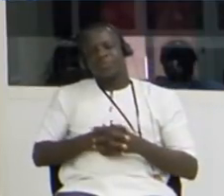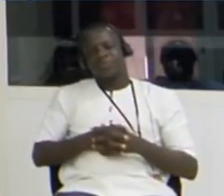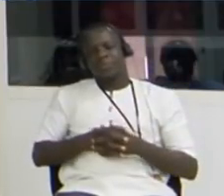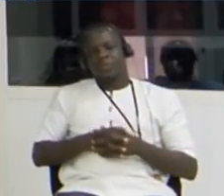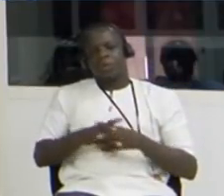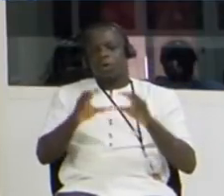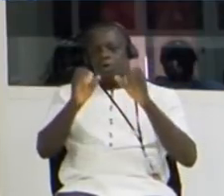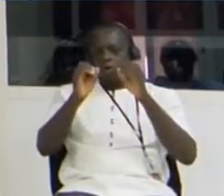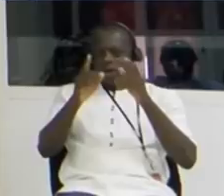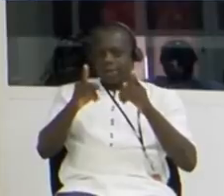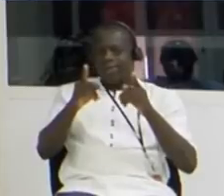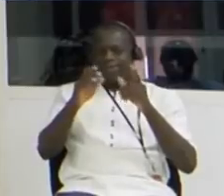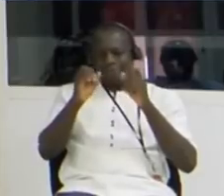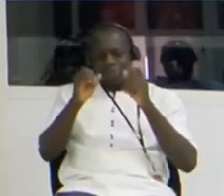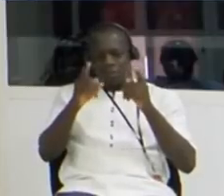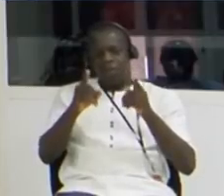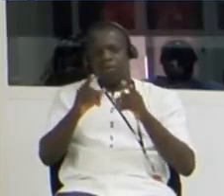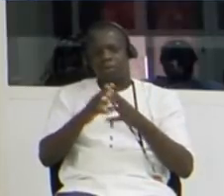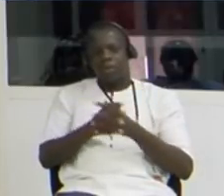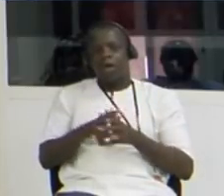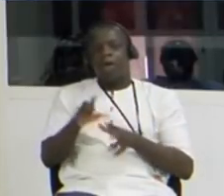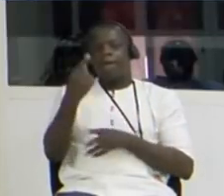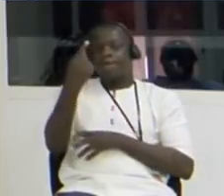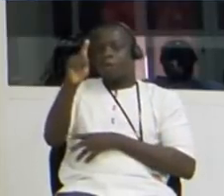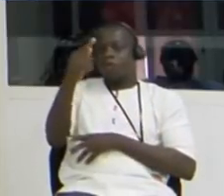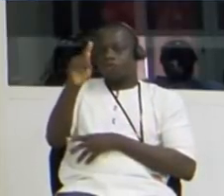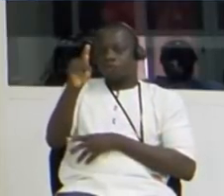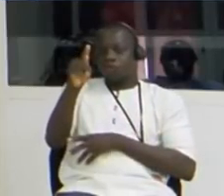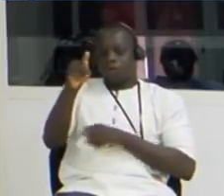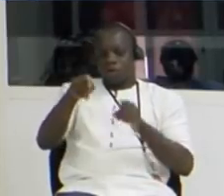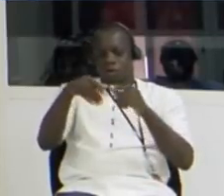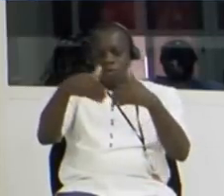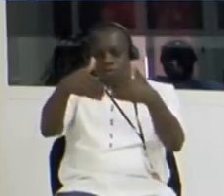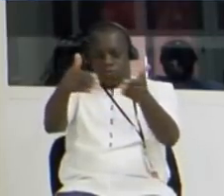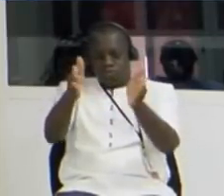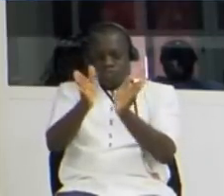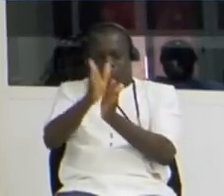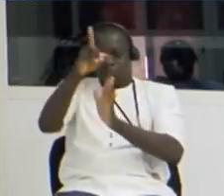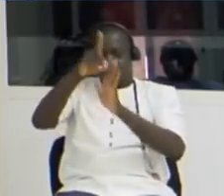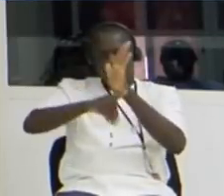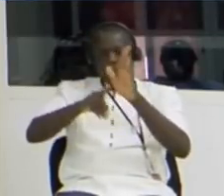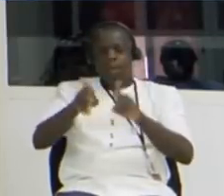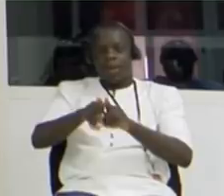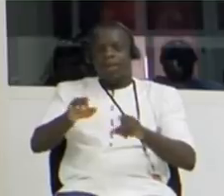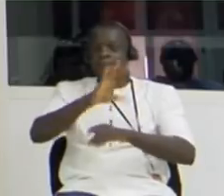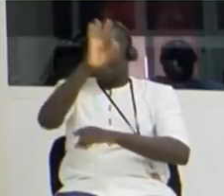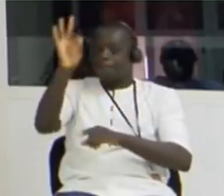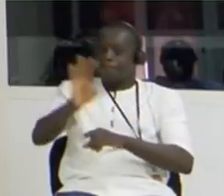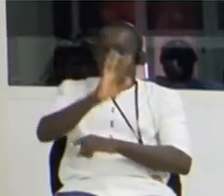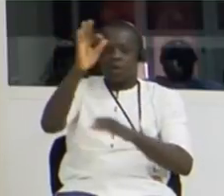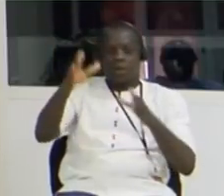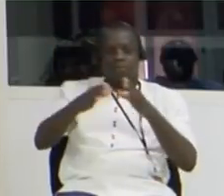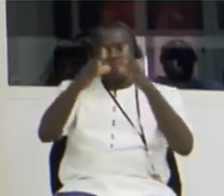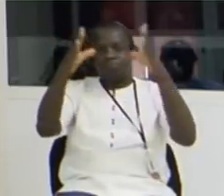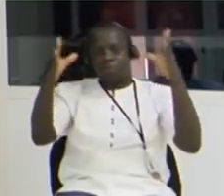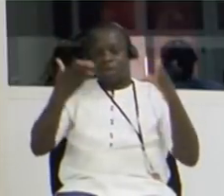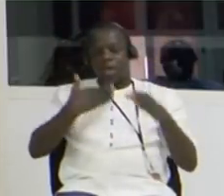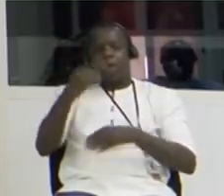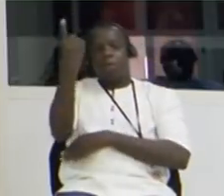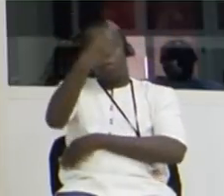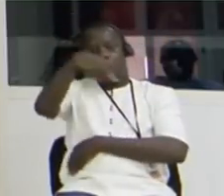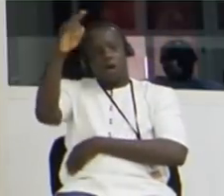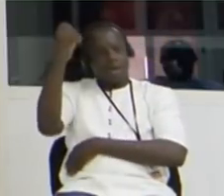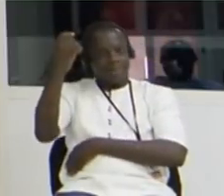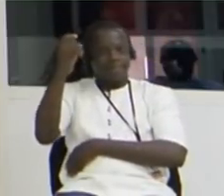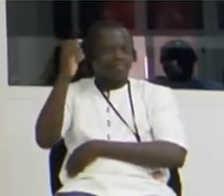The first edition was a big one, and it covered about 100